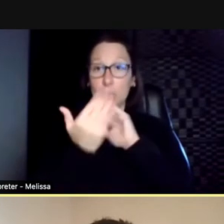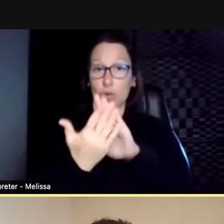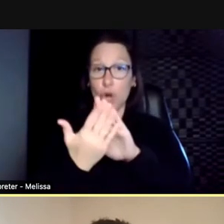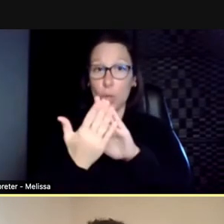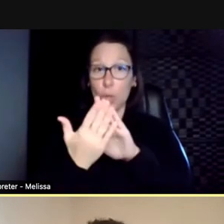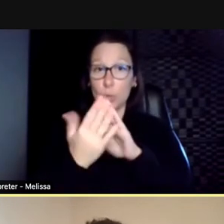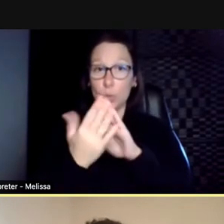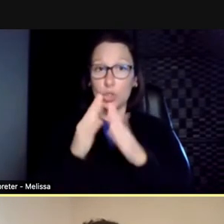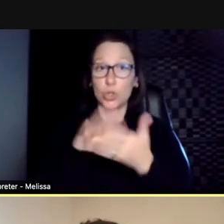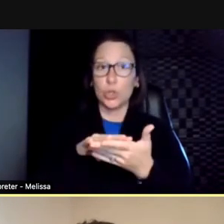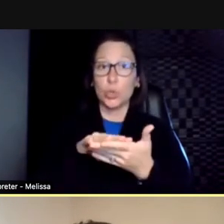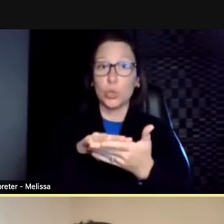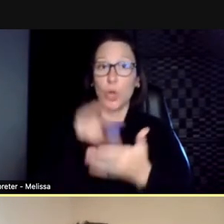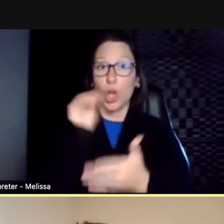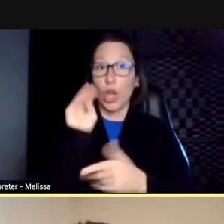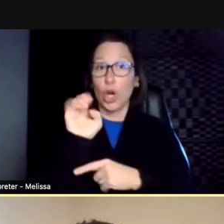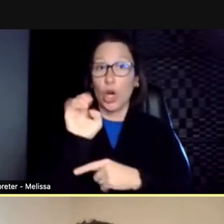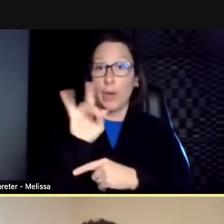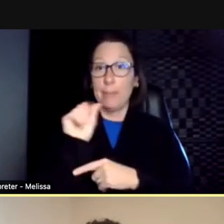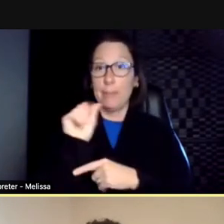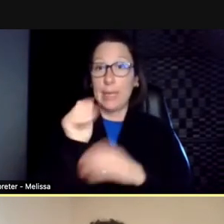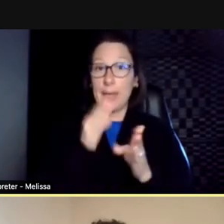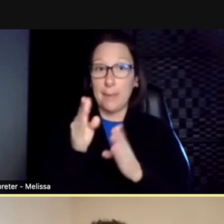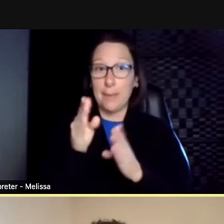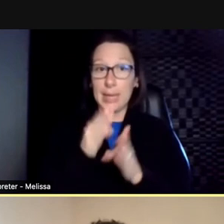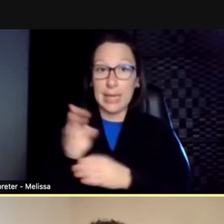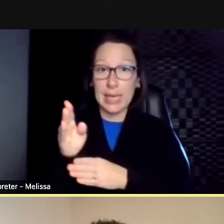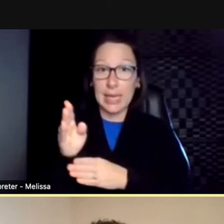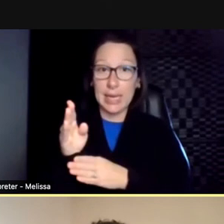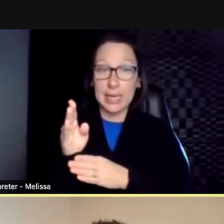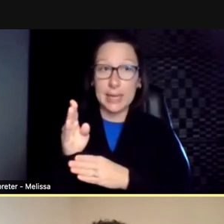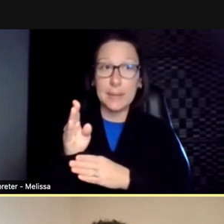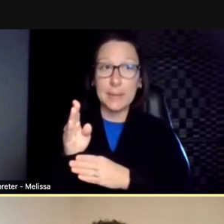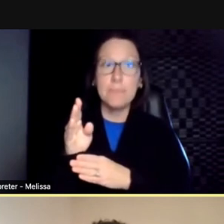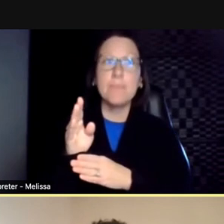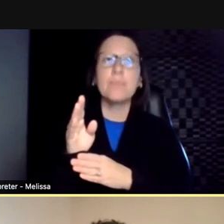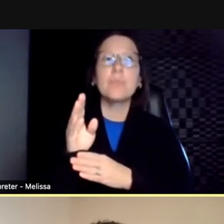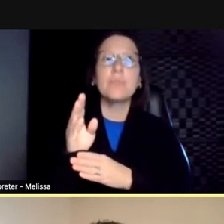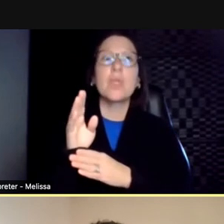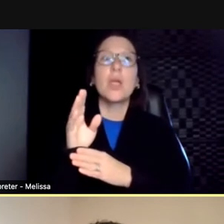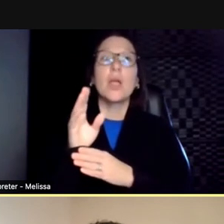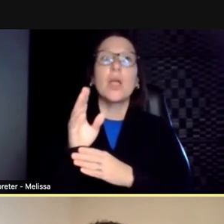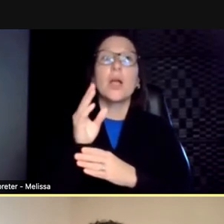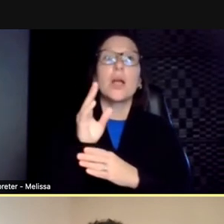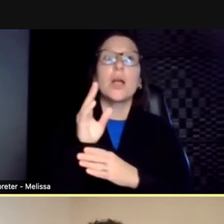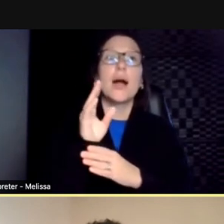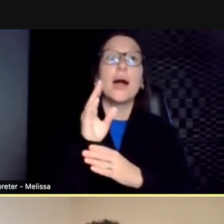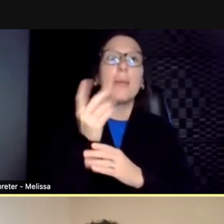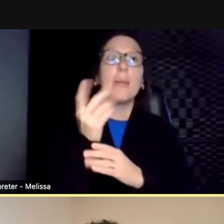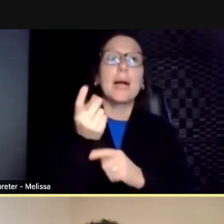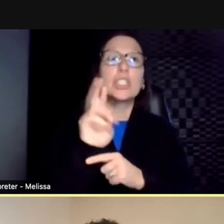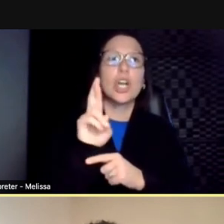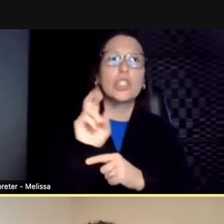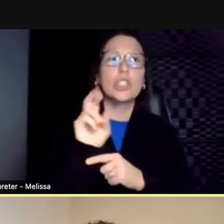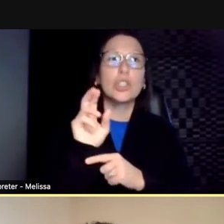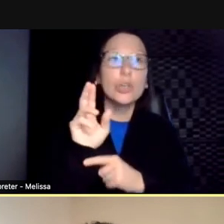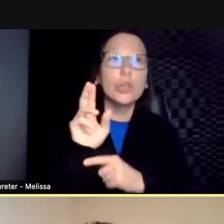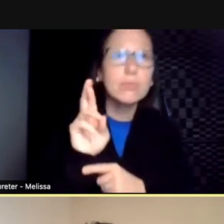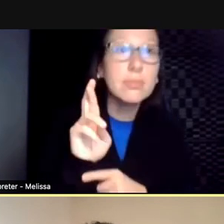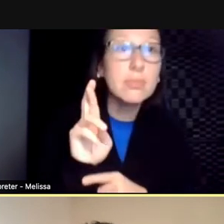Dr. Roman and Matt Tejan, which is a great way of figuring out which sensory channels should you use in